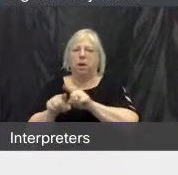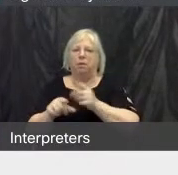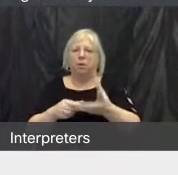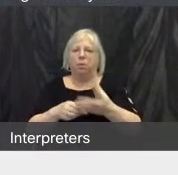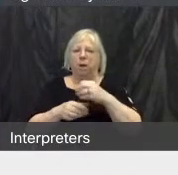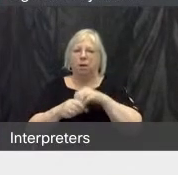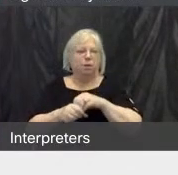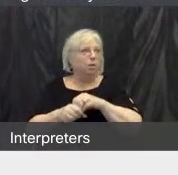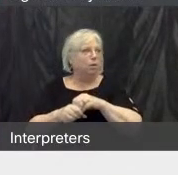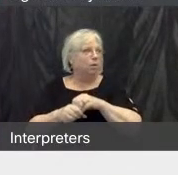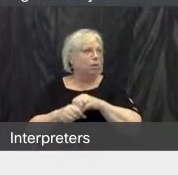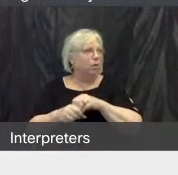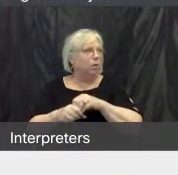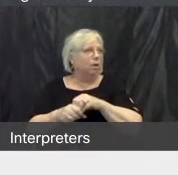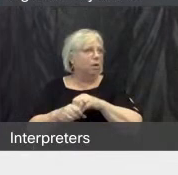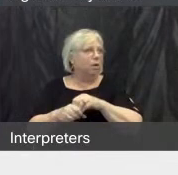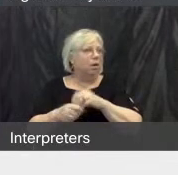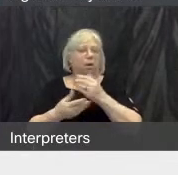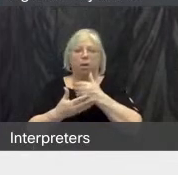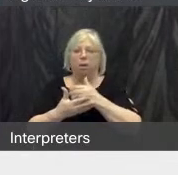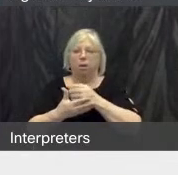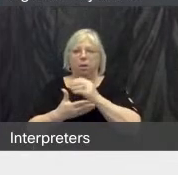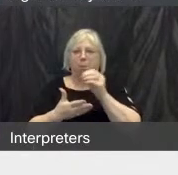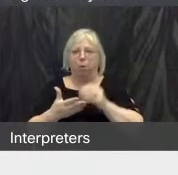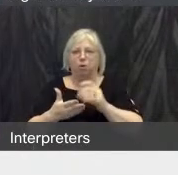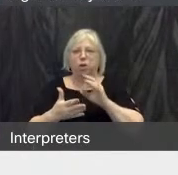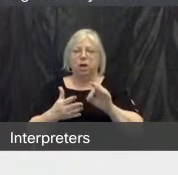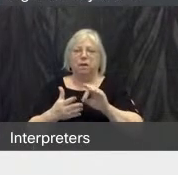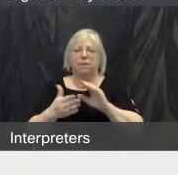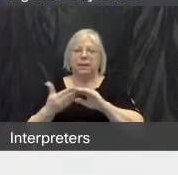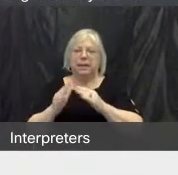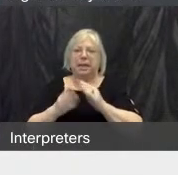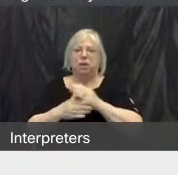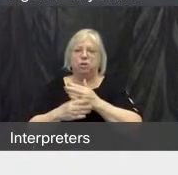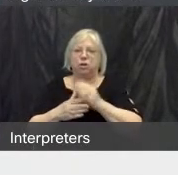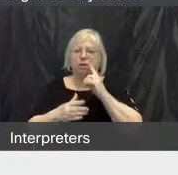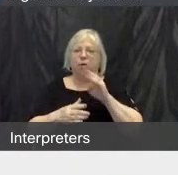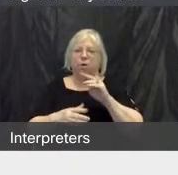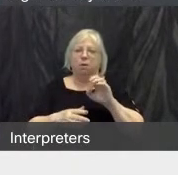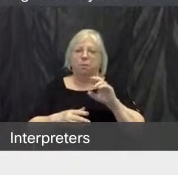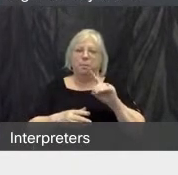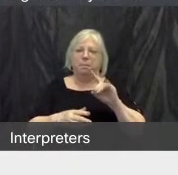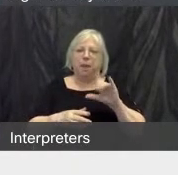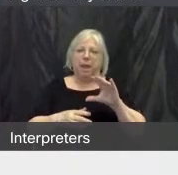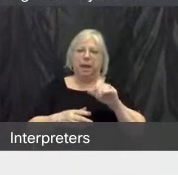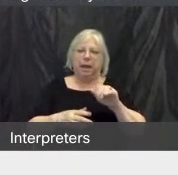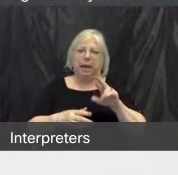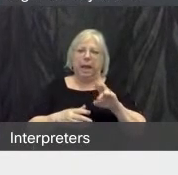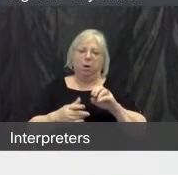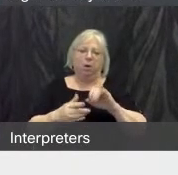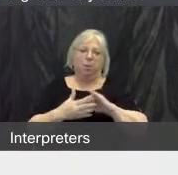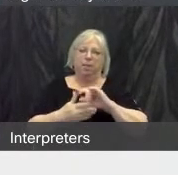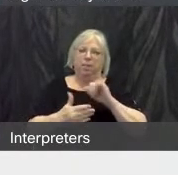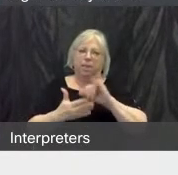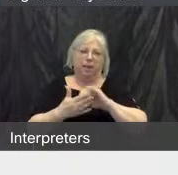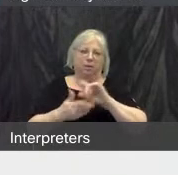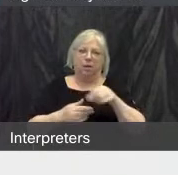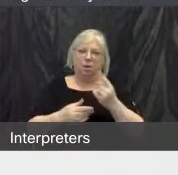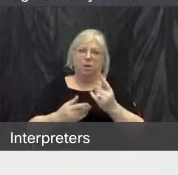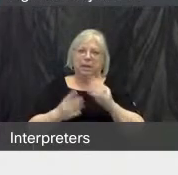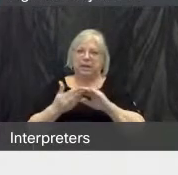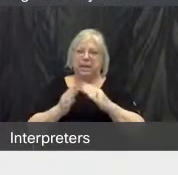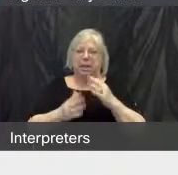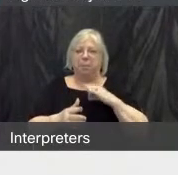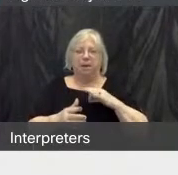include, of course, the city's share of the FICA and Medicare, but that's the only benefit. Right. Well, and then at what point